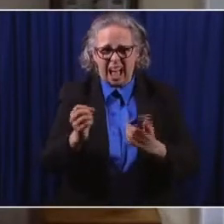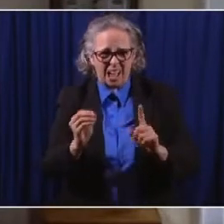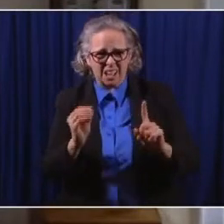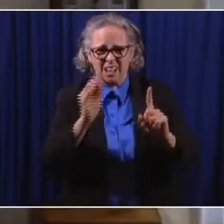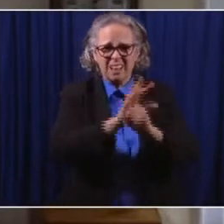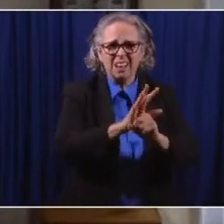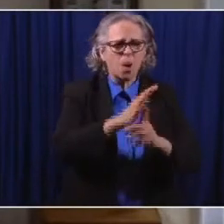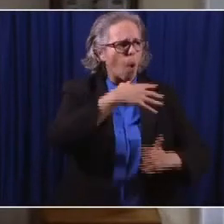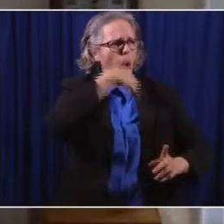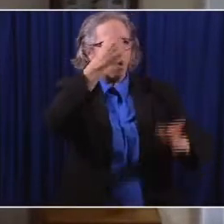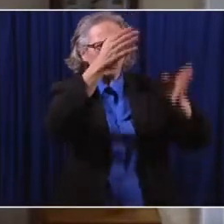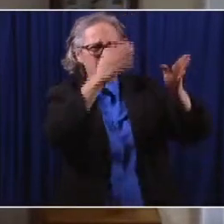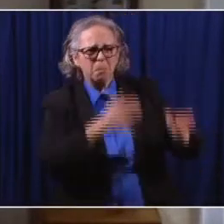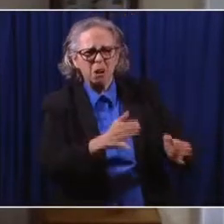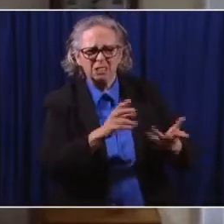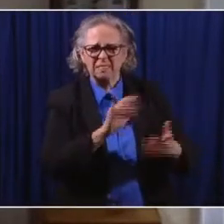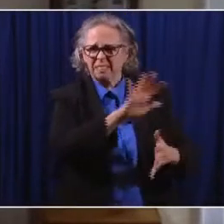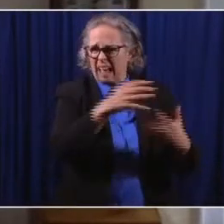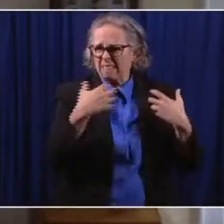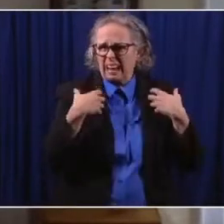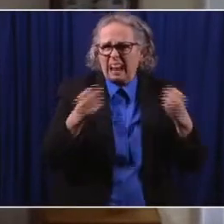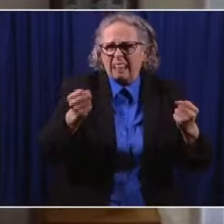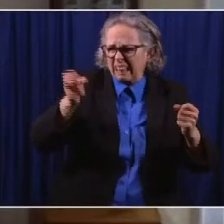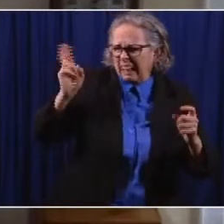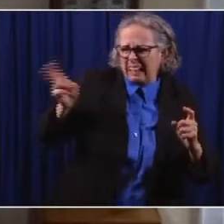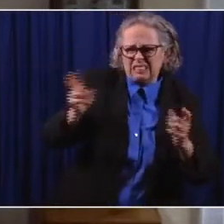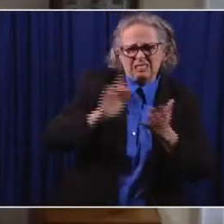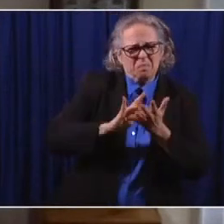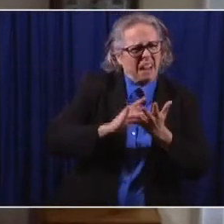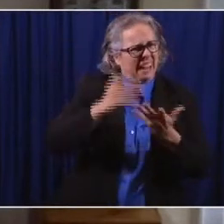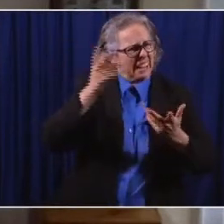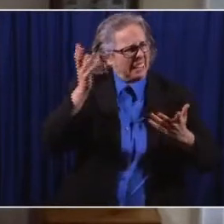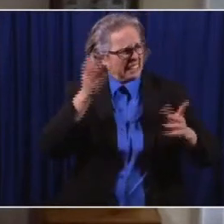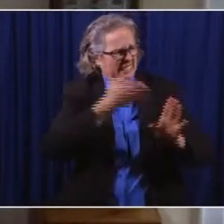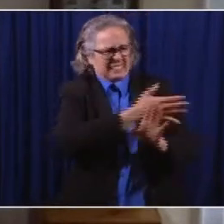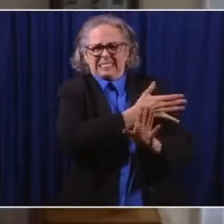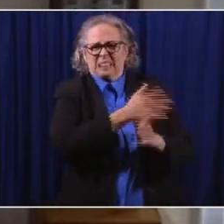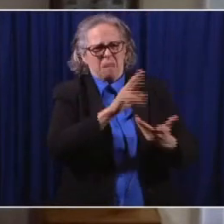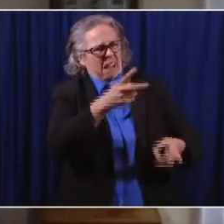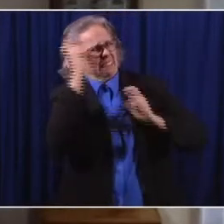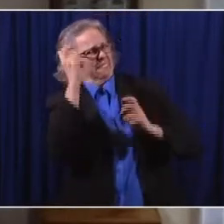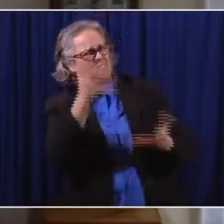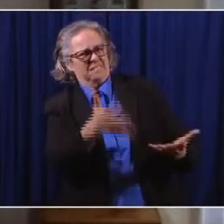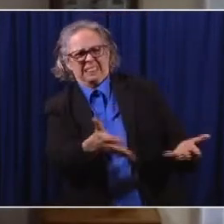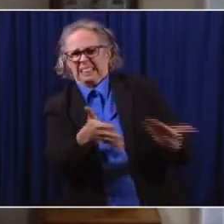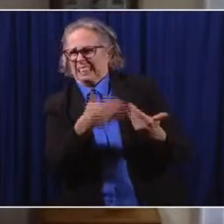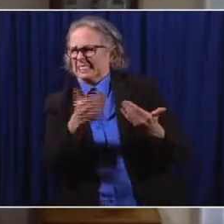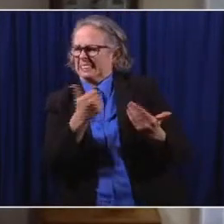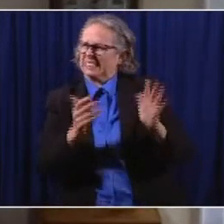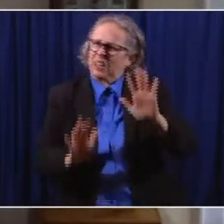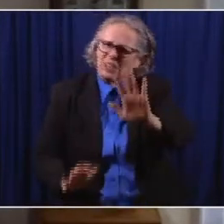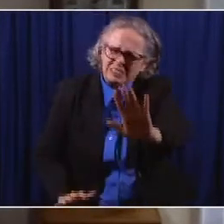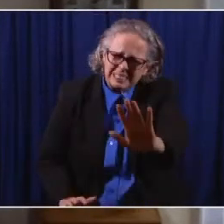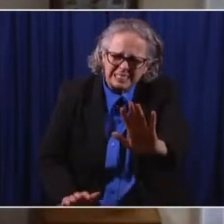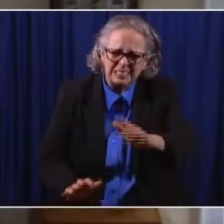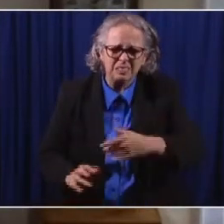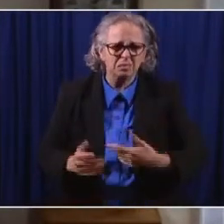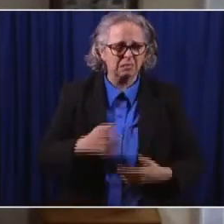problem. And we have seen where those 18 to 22 have, in fact, certainly have gotten sick.